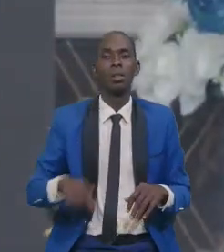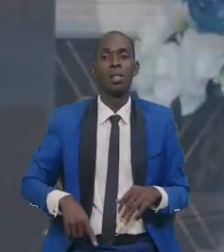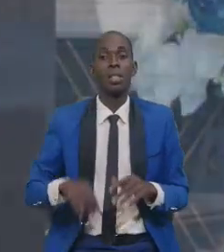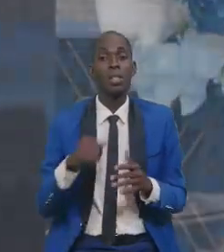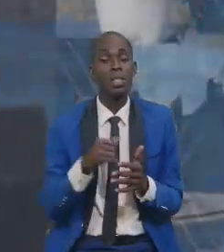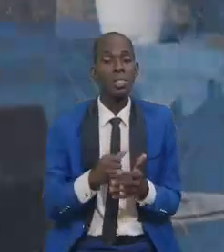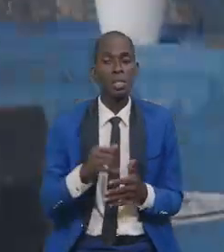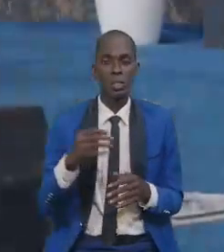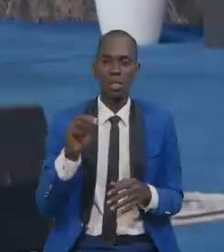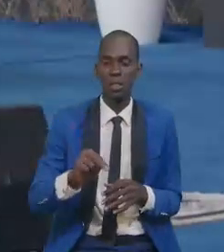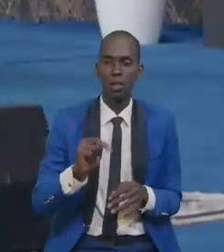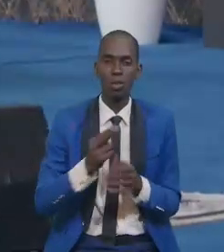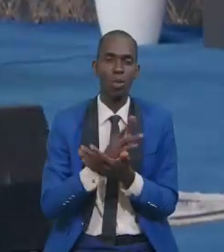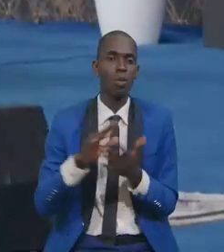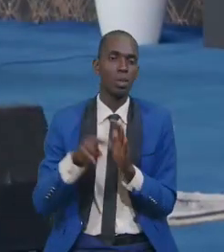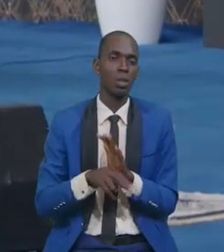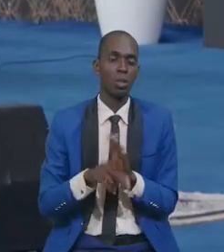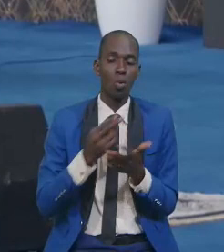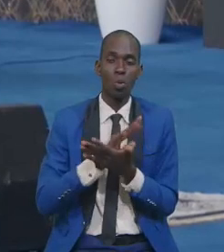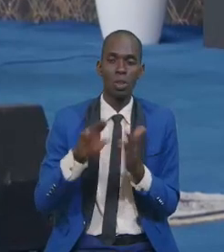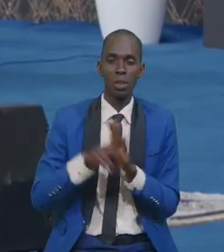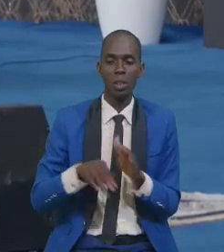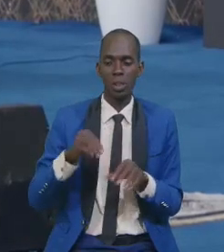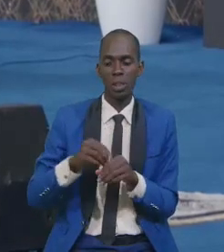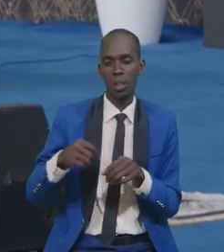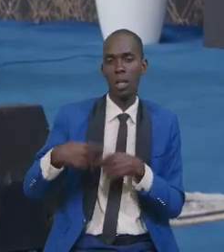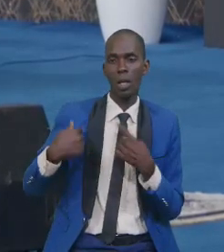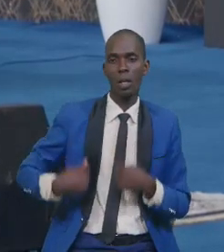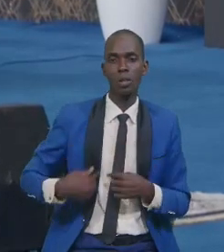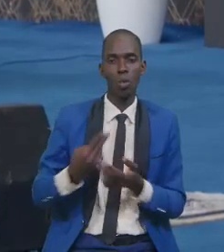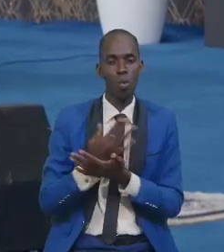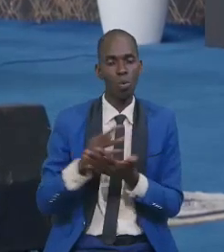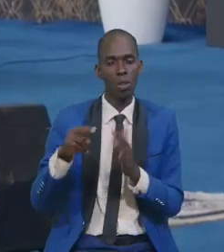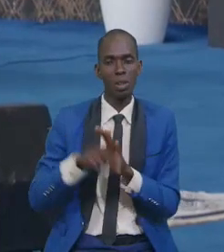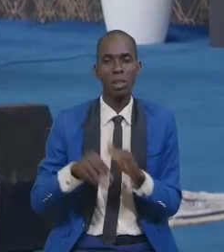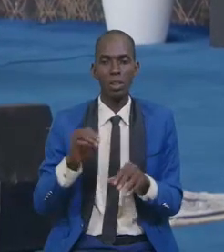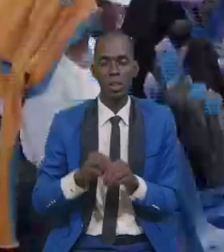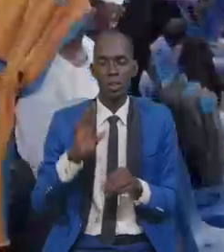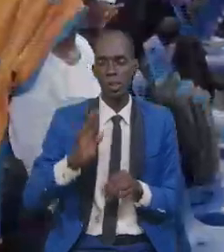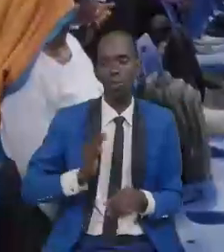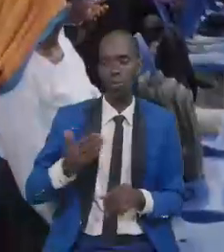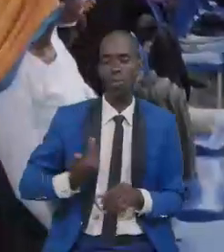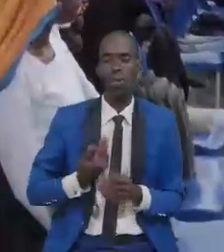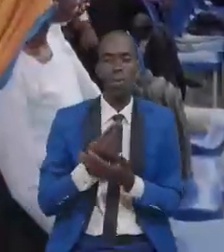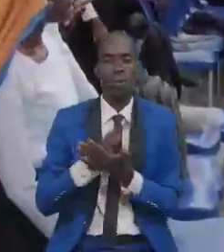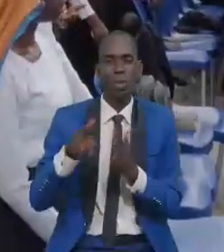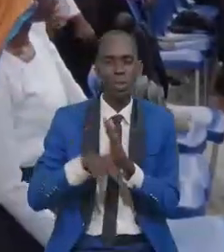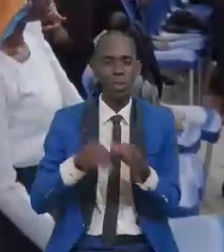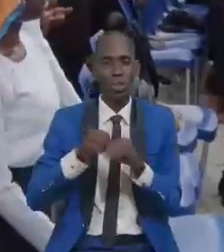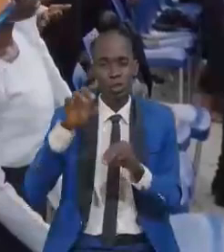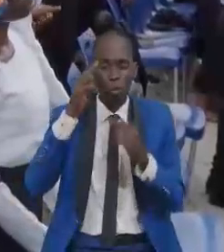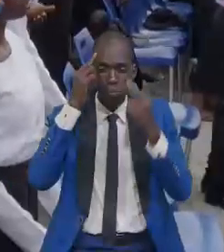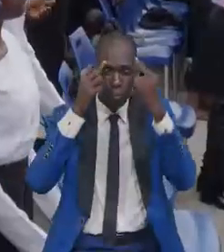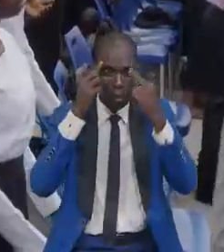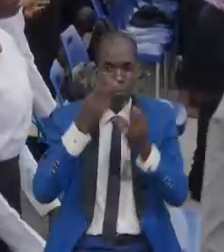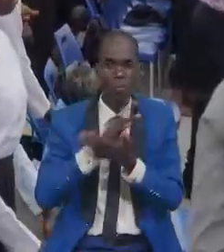holiness. Holiness of heart. Holiness in your soul. Holiness in your thoughts. Holiness in your